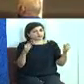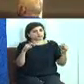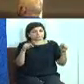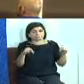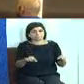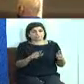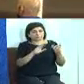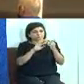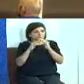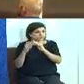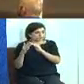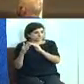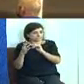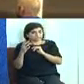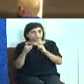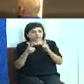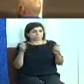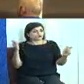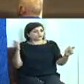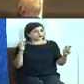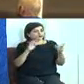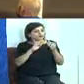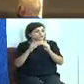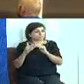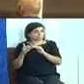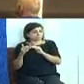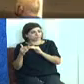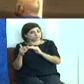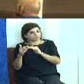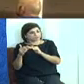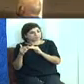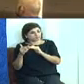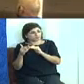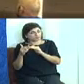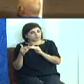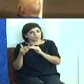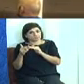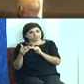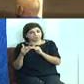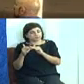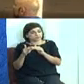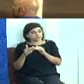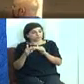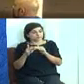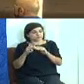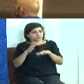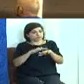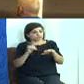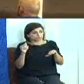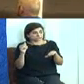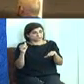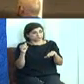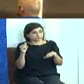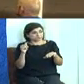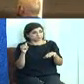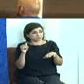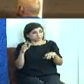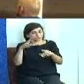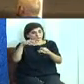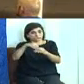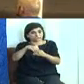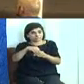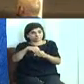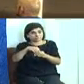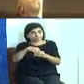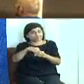community and the wider communities in which you are called to engage.